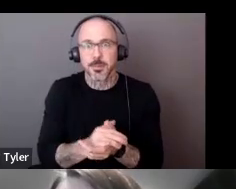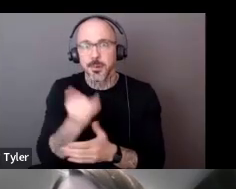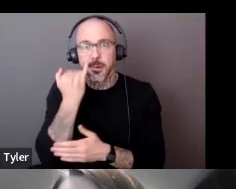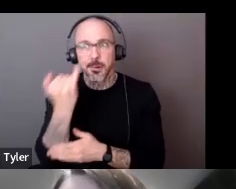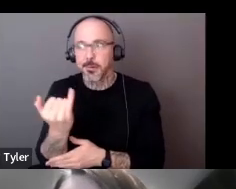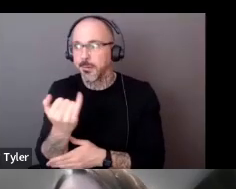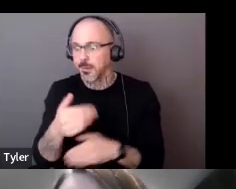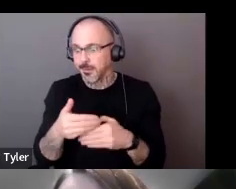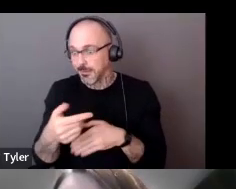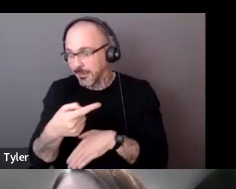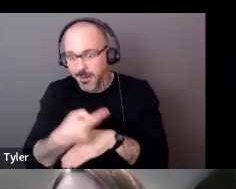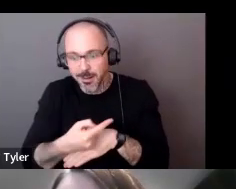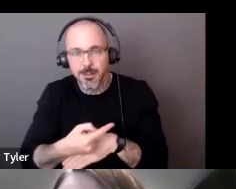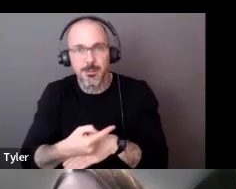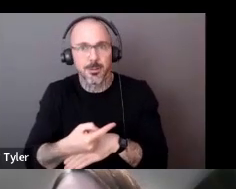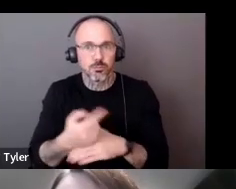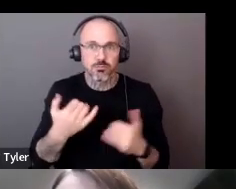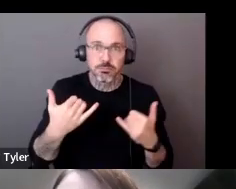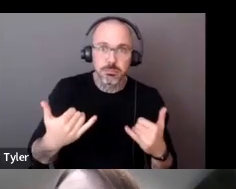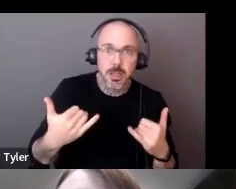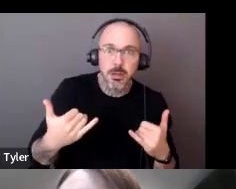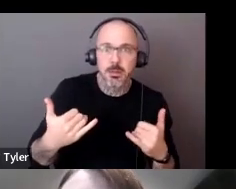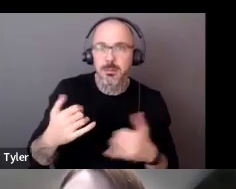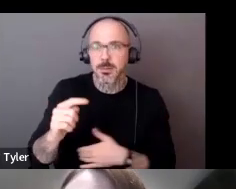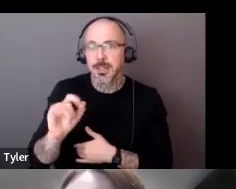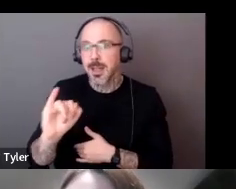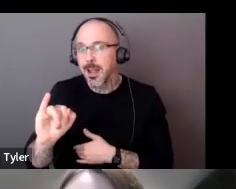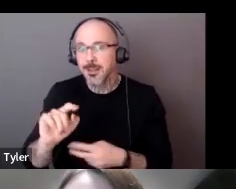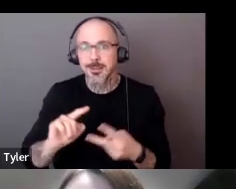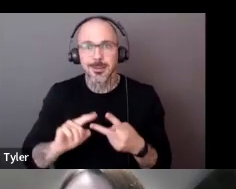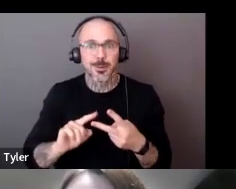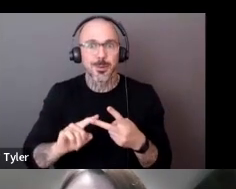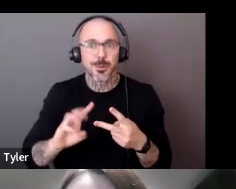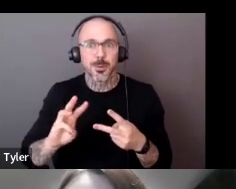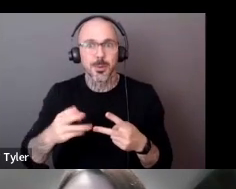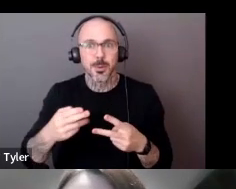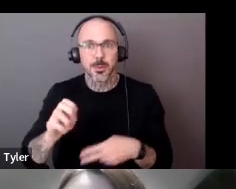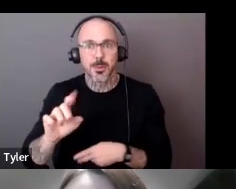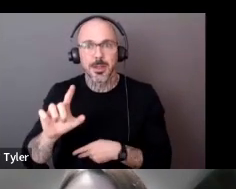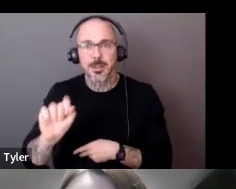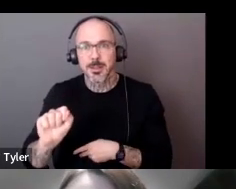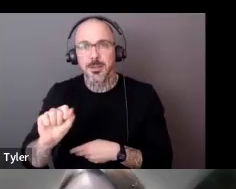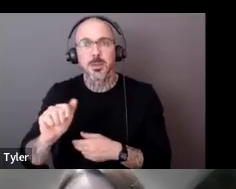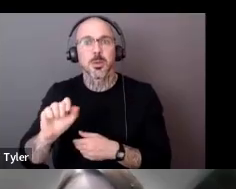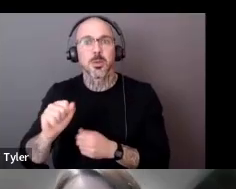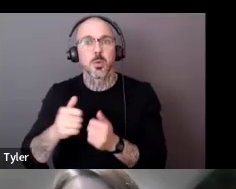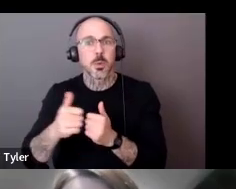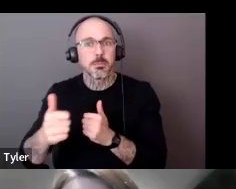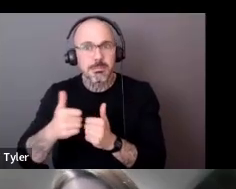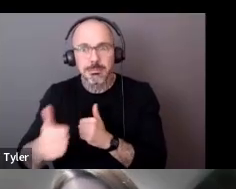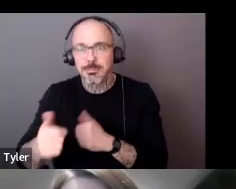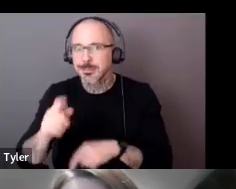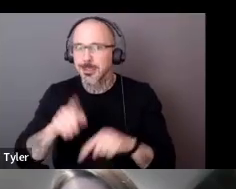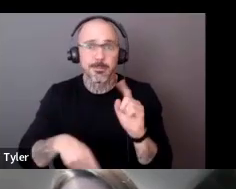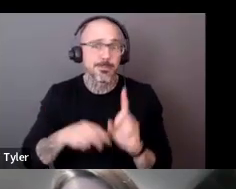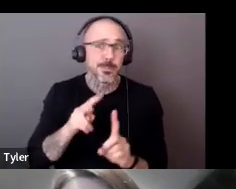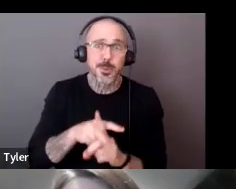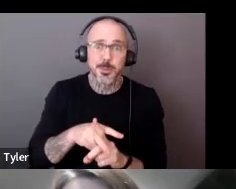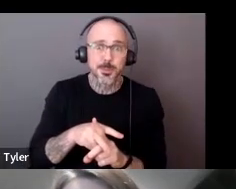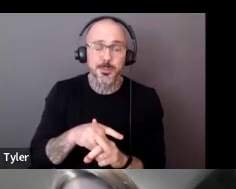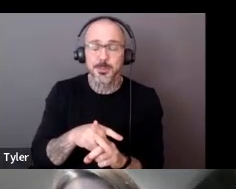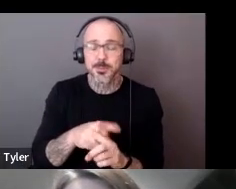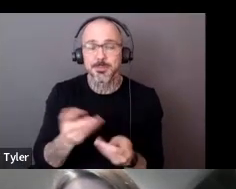Wheel-Trans or a taxi or something to